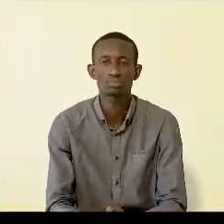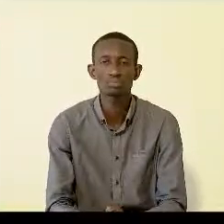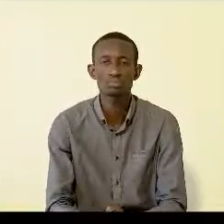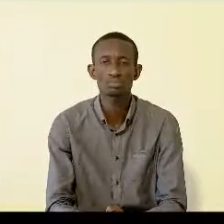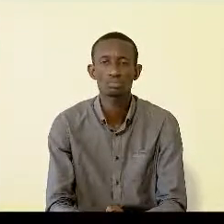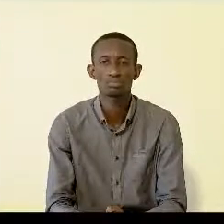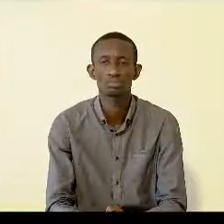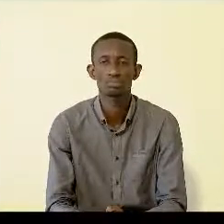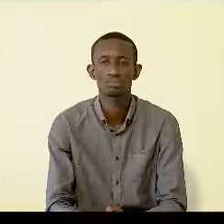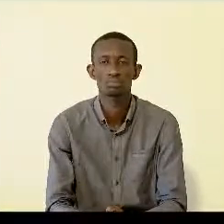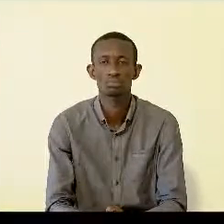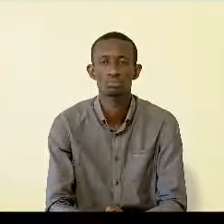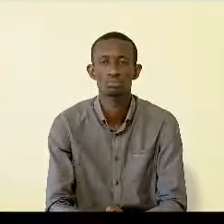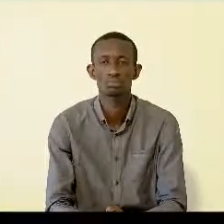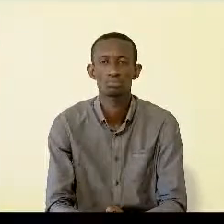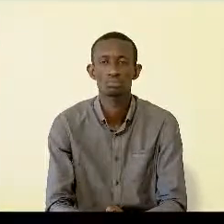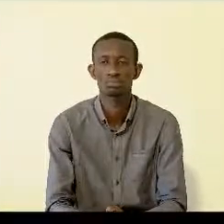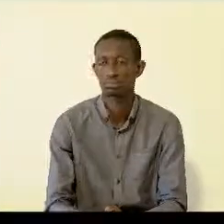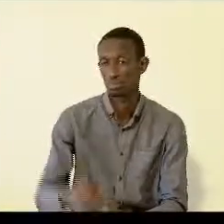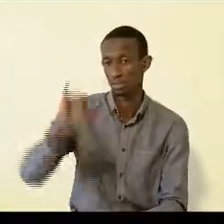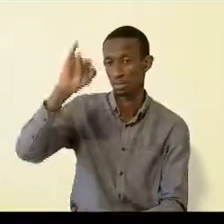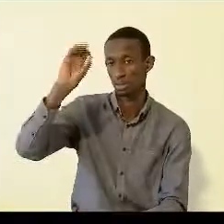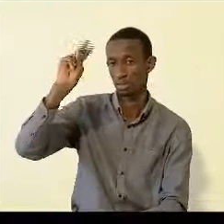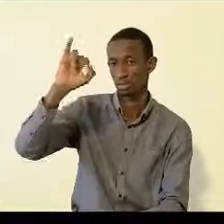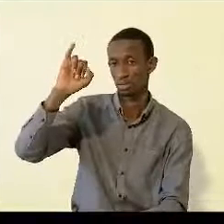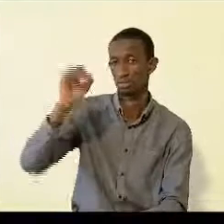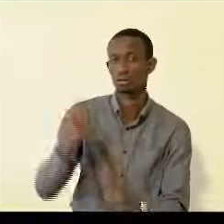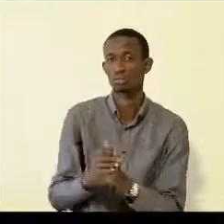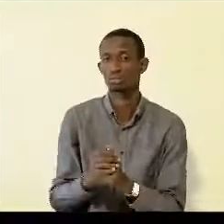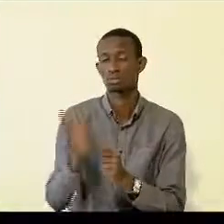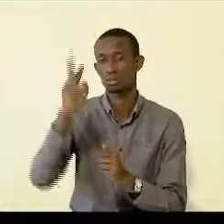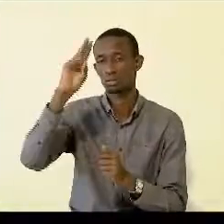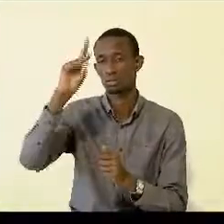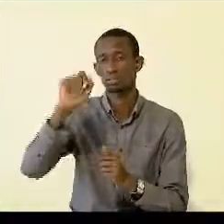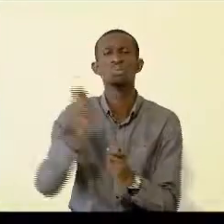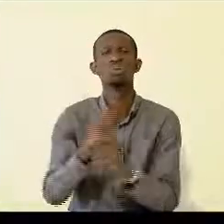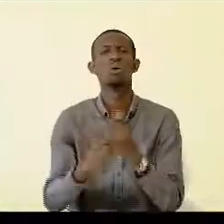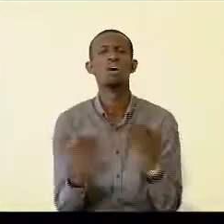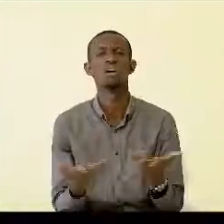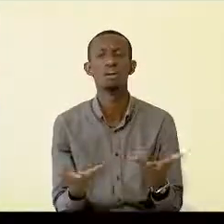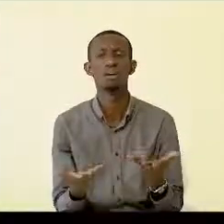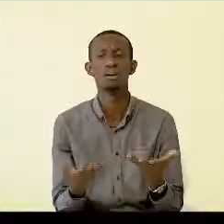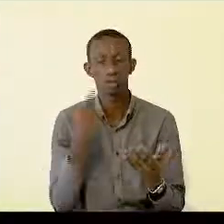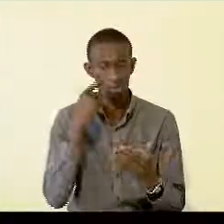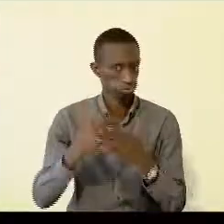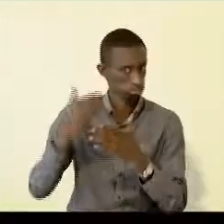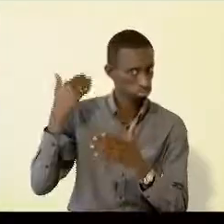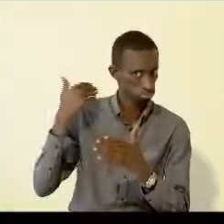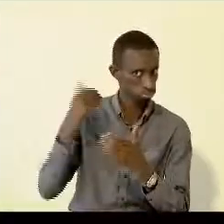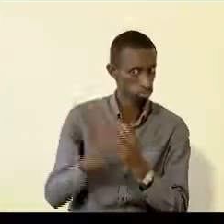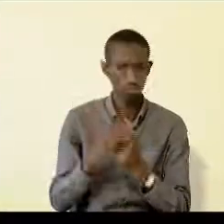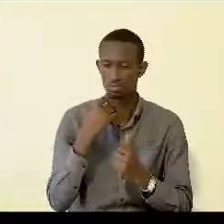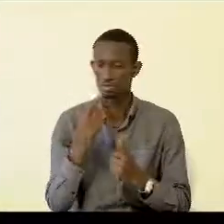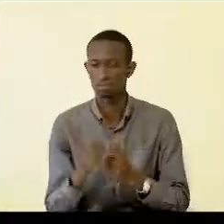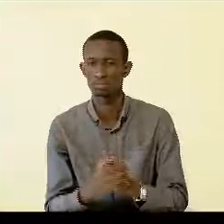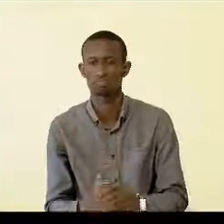So, the ionic radius, how does it change? On the previous slide, we said